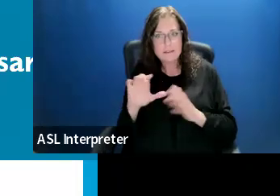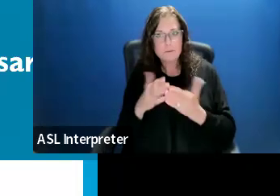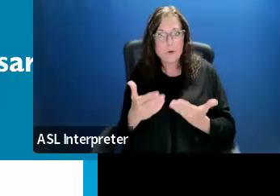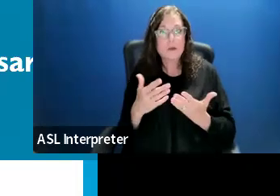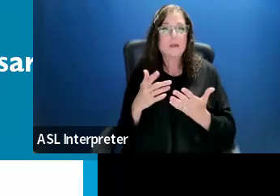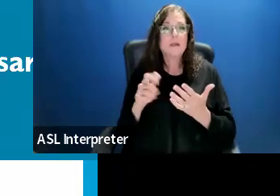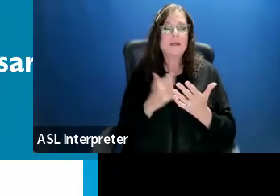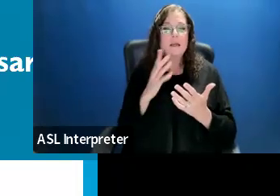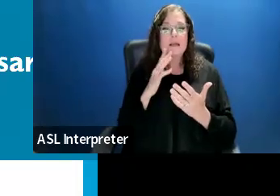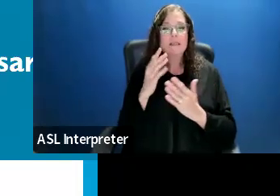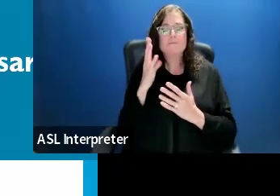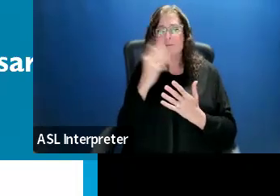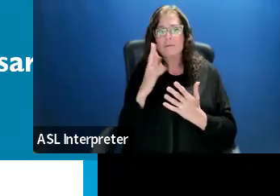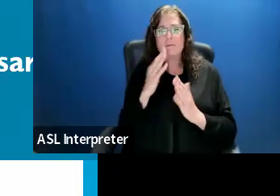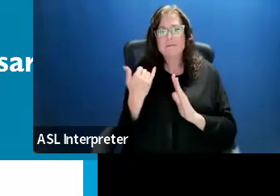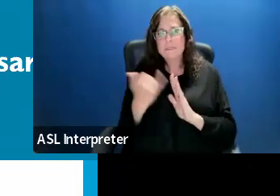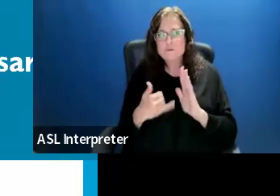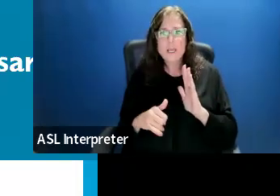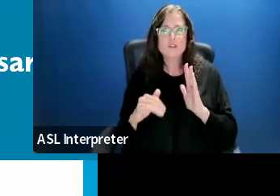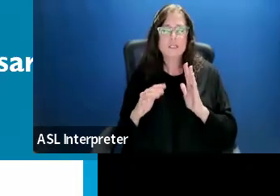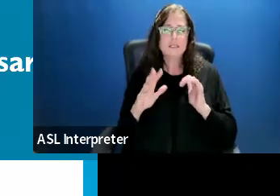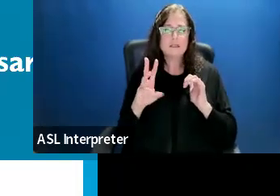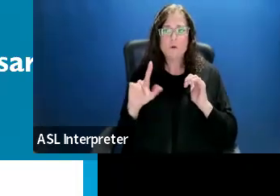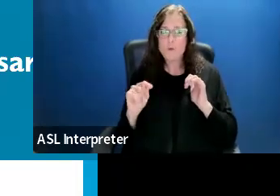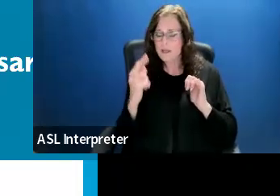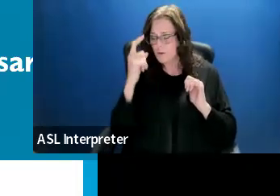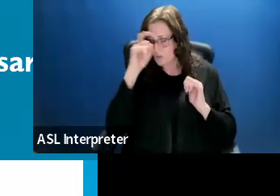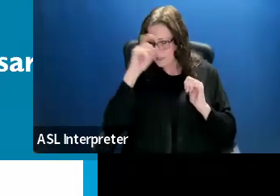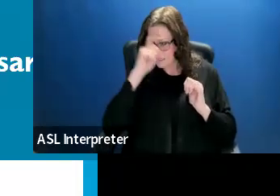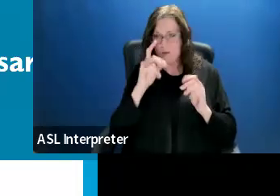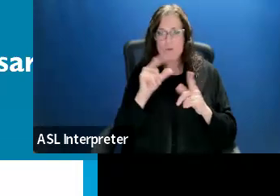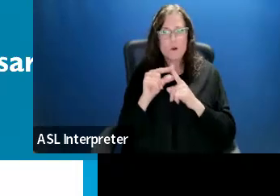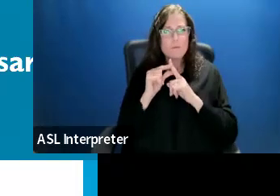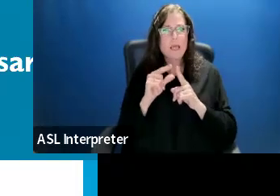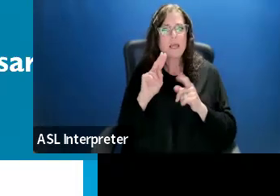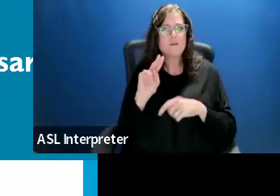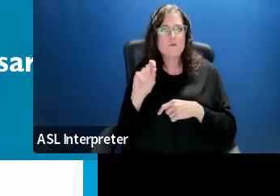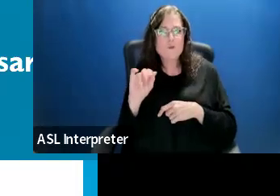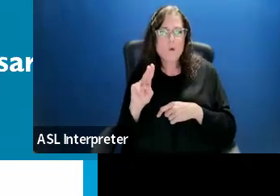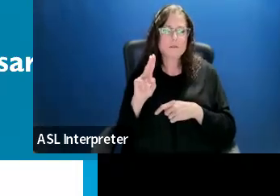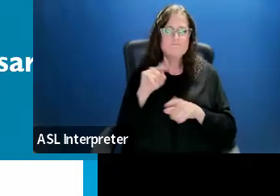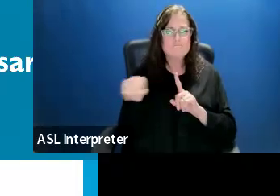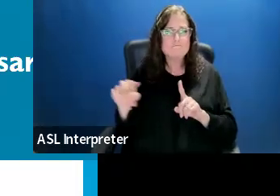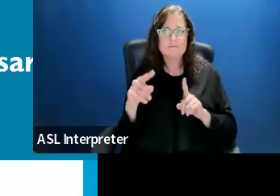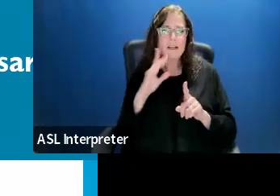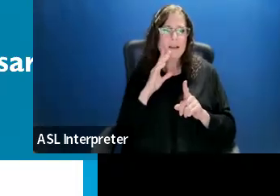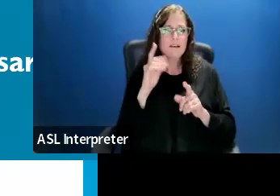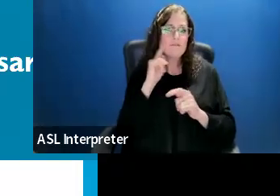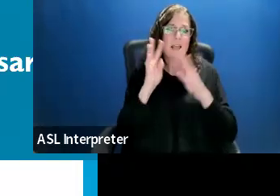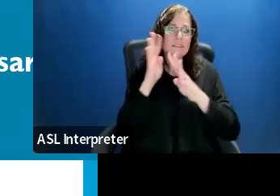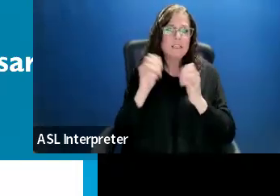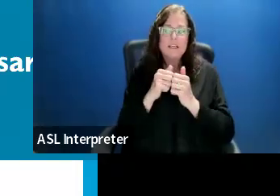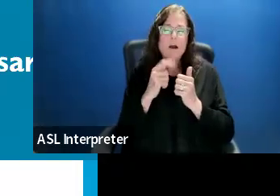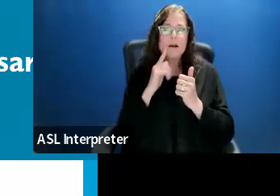Jules Pfeffer's splendid illustrations, the wit, wisdom, and wordplay of Norton Juster's offbeat fantasy are as beguiling